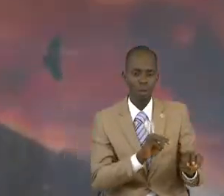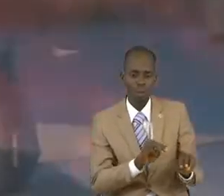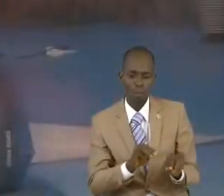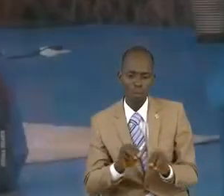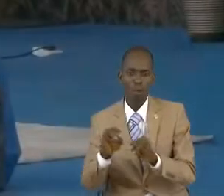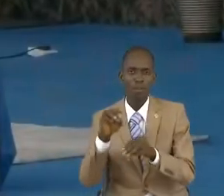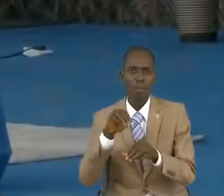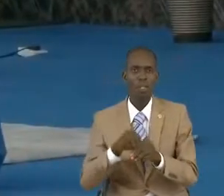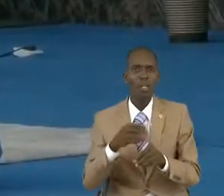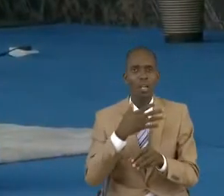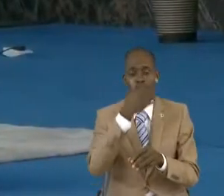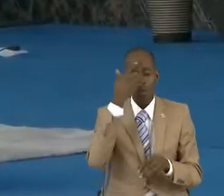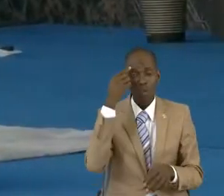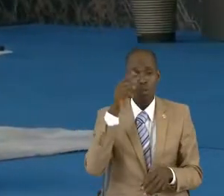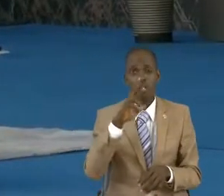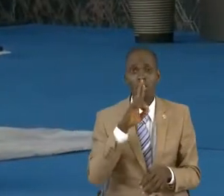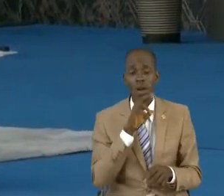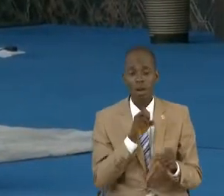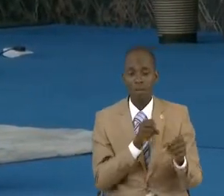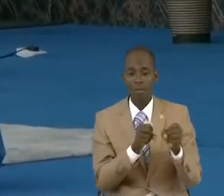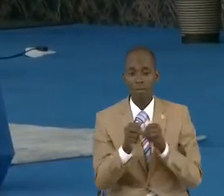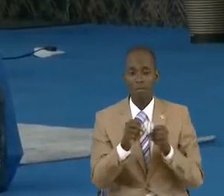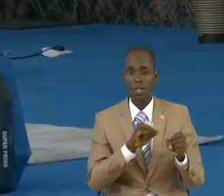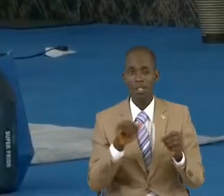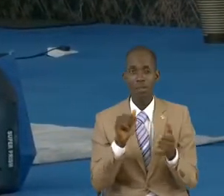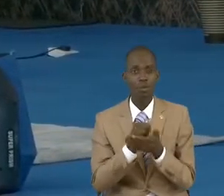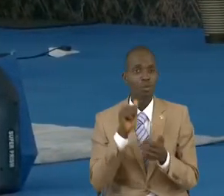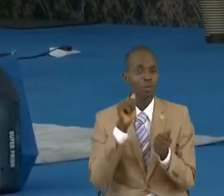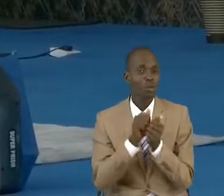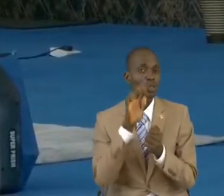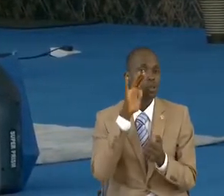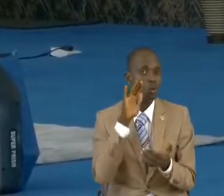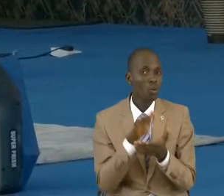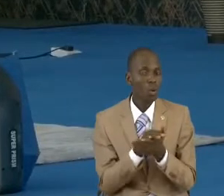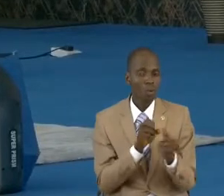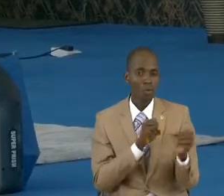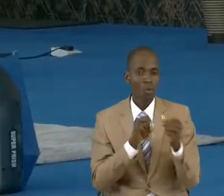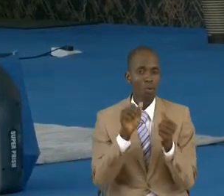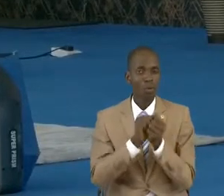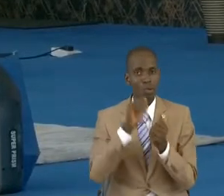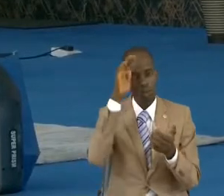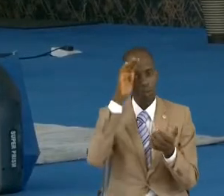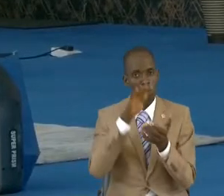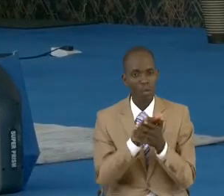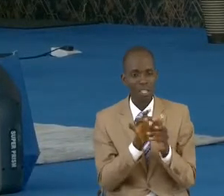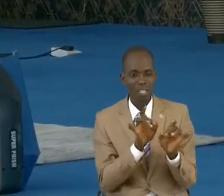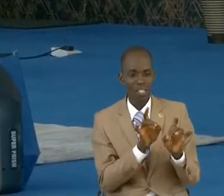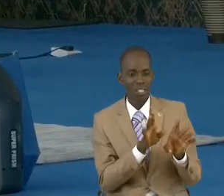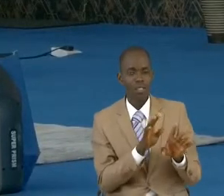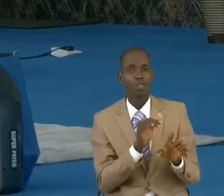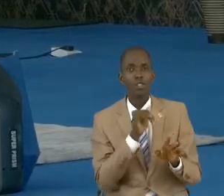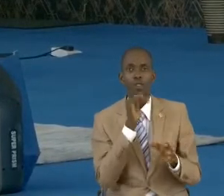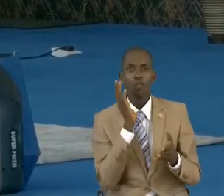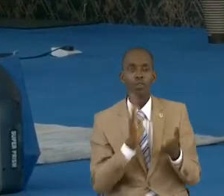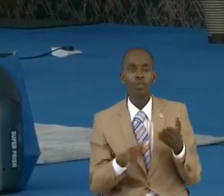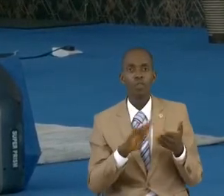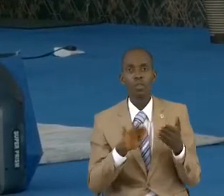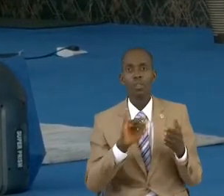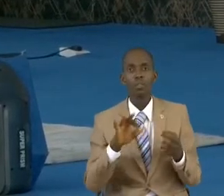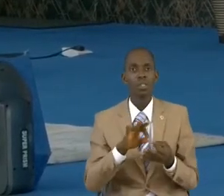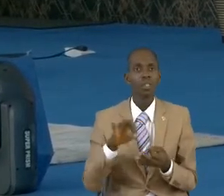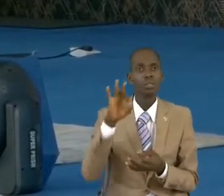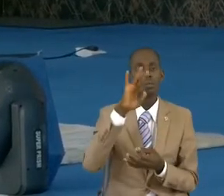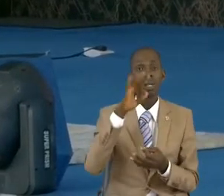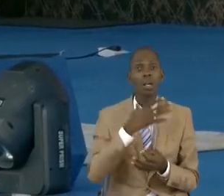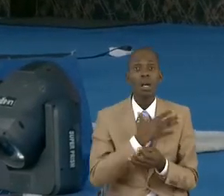your wife, infighting with your husband, hatred, unforgiving spirit. And because